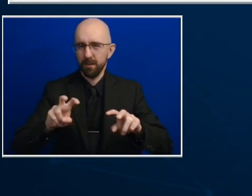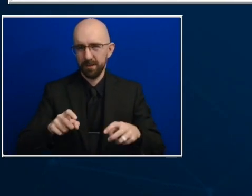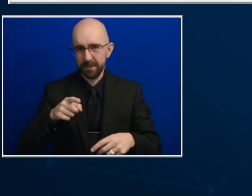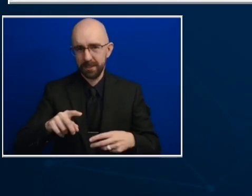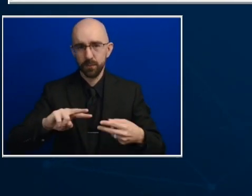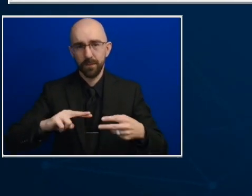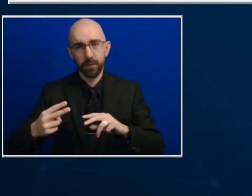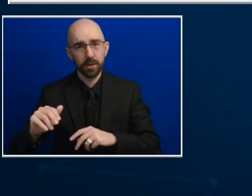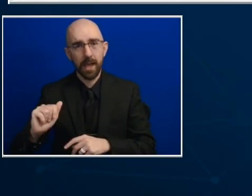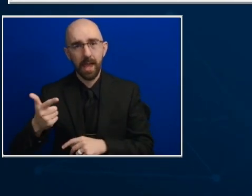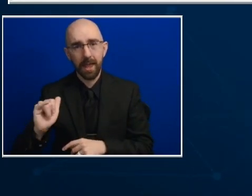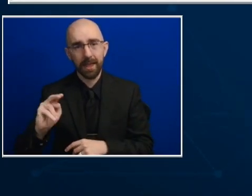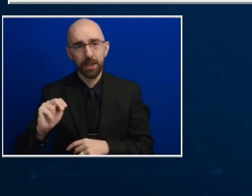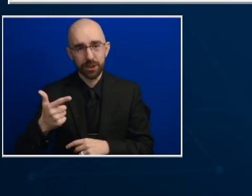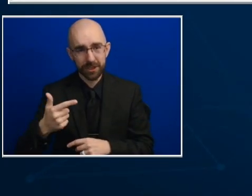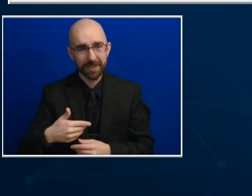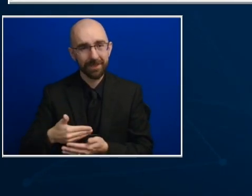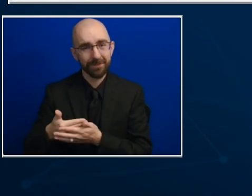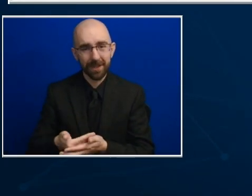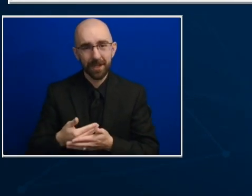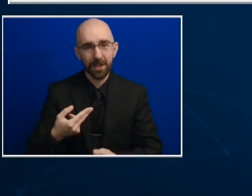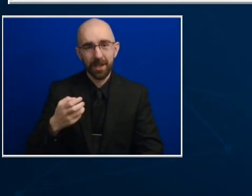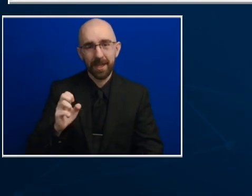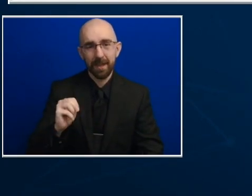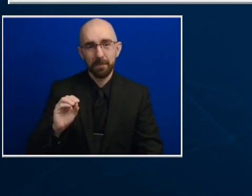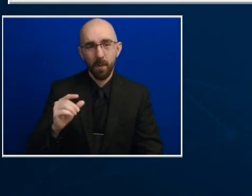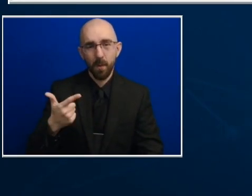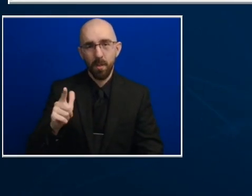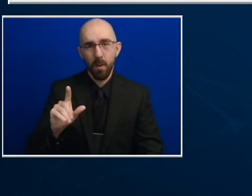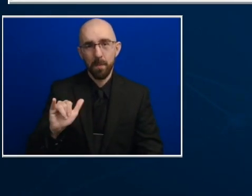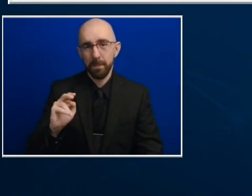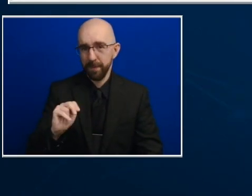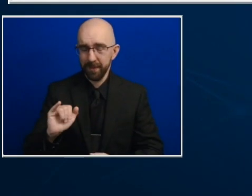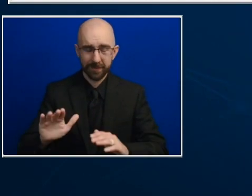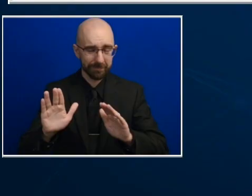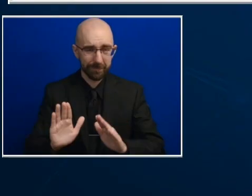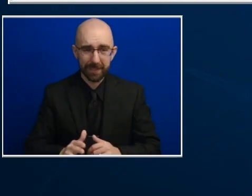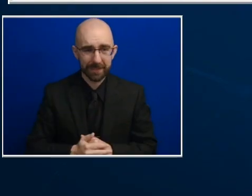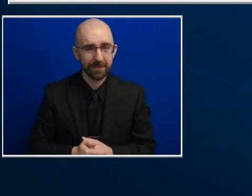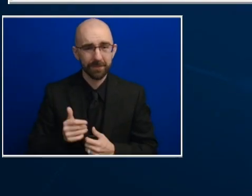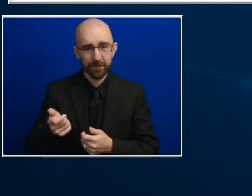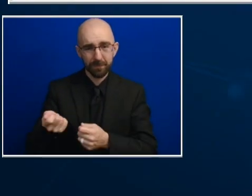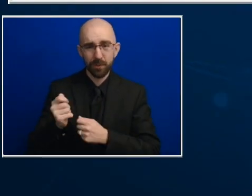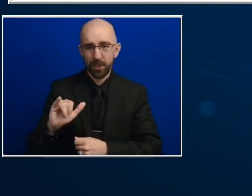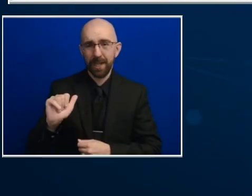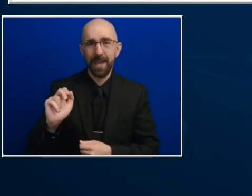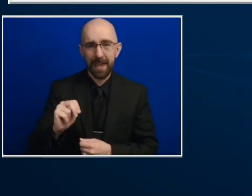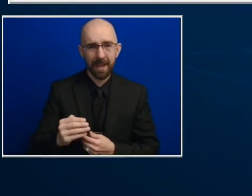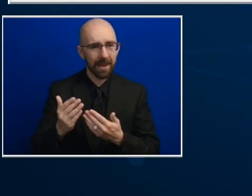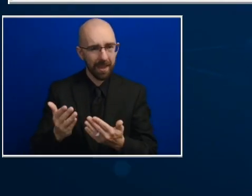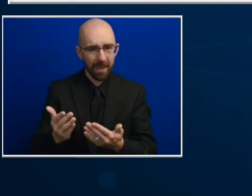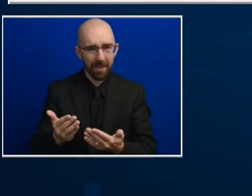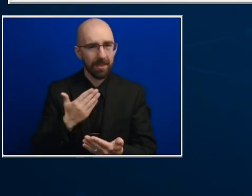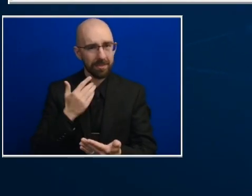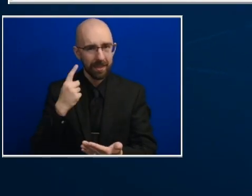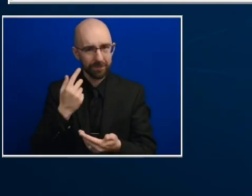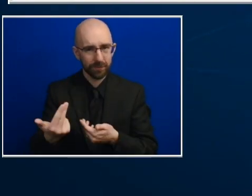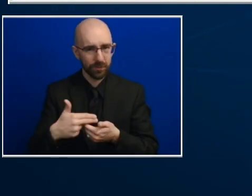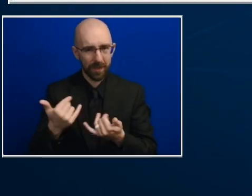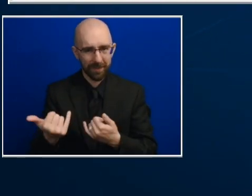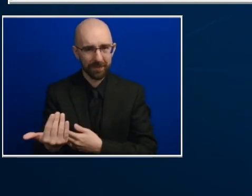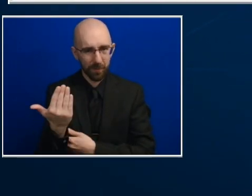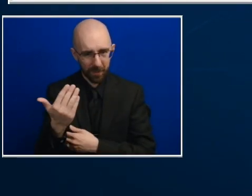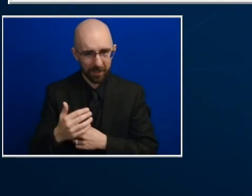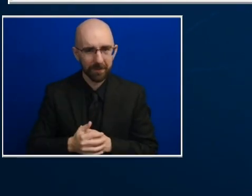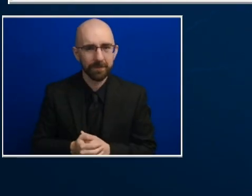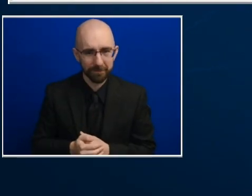getting a fetal hemoglobin? That's pretty amazing. So let's bring in Ian Wilhite. Ian, thanks for being here this morning.